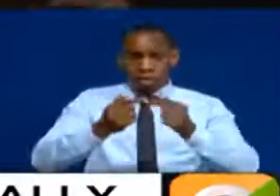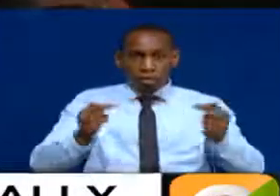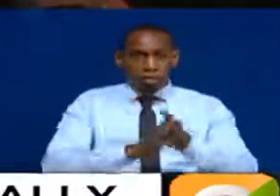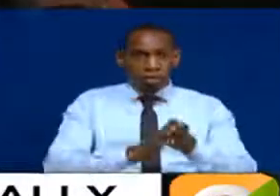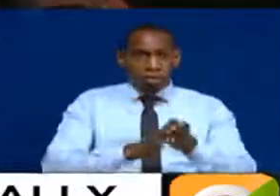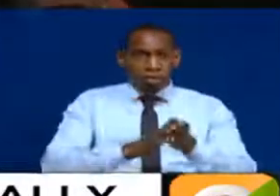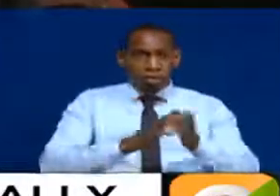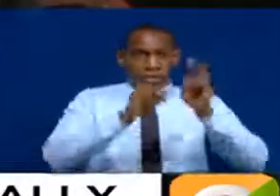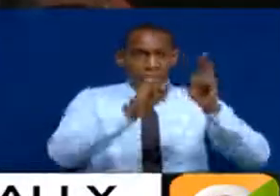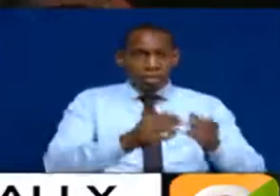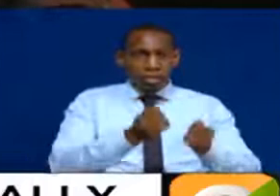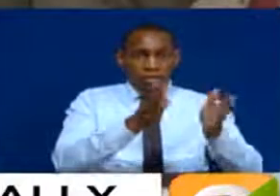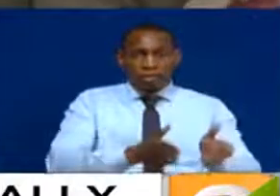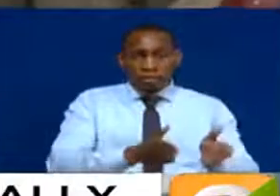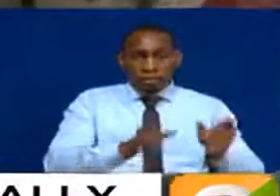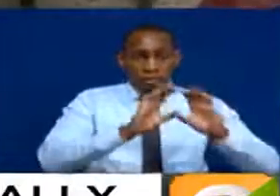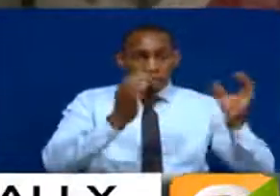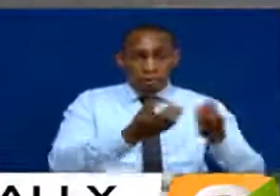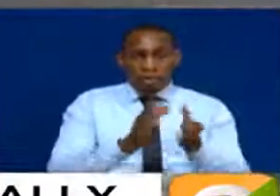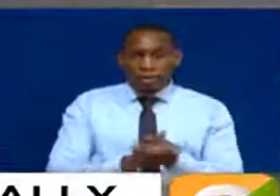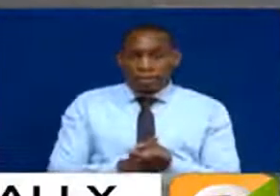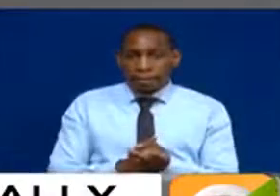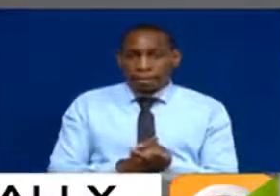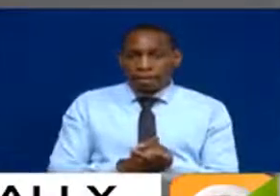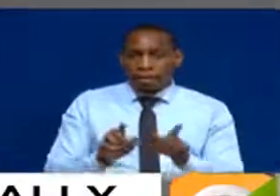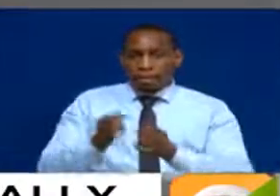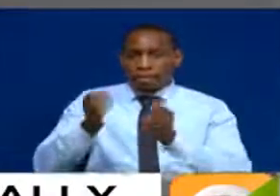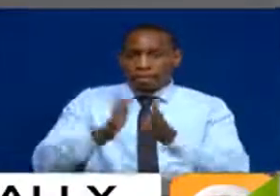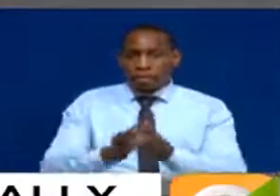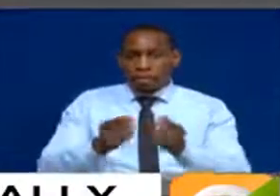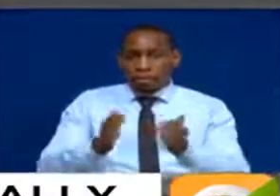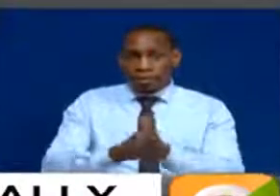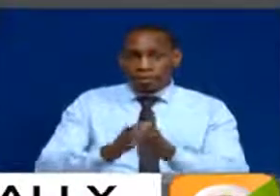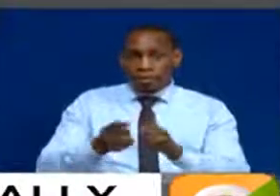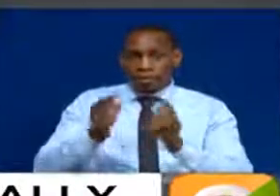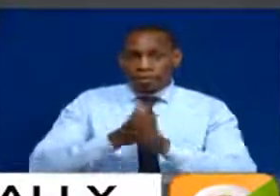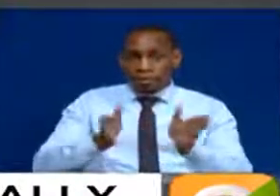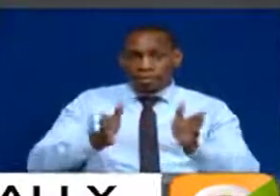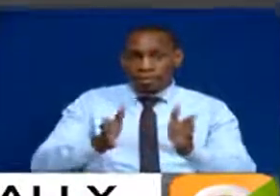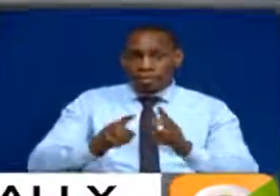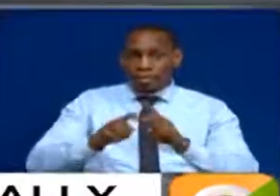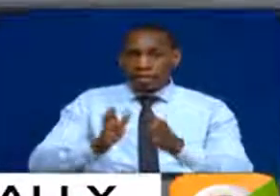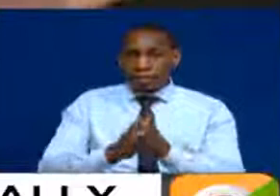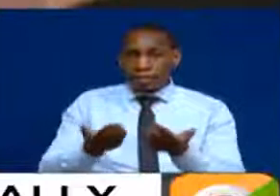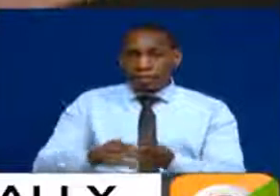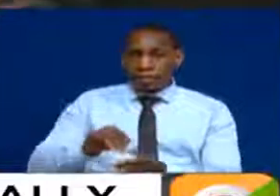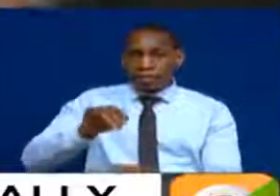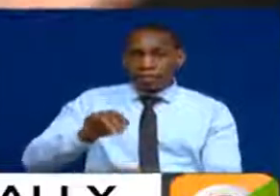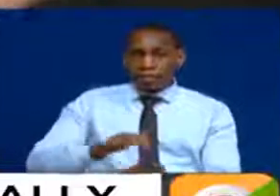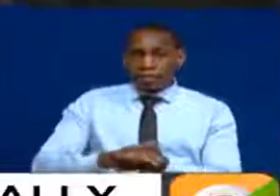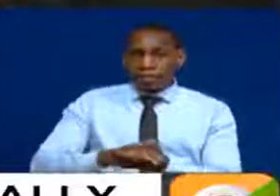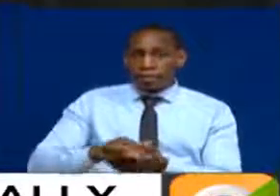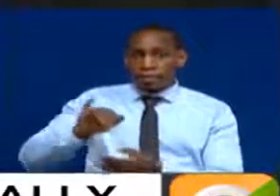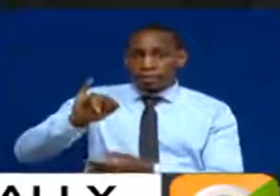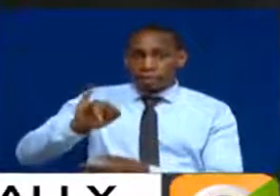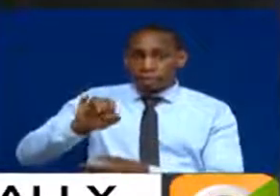Legion, which has drivers from around the world. On Thursday morning, drivers will tackle the opening stage, which begins at Eburu in